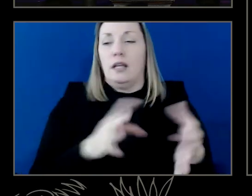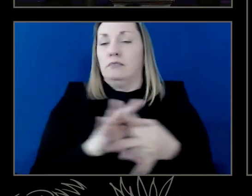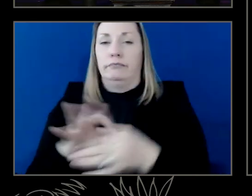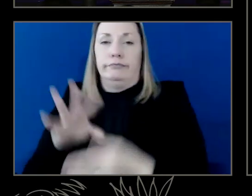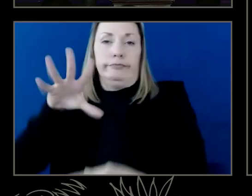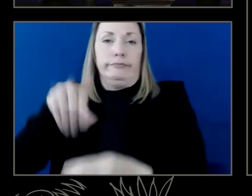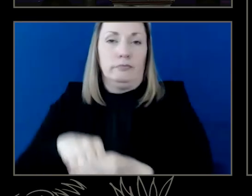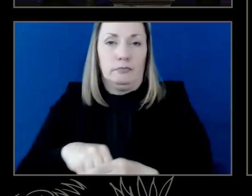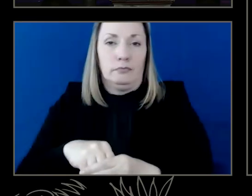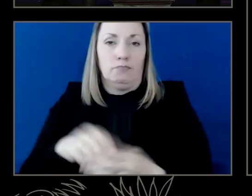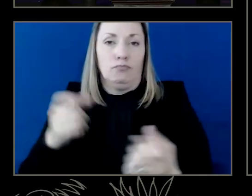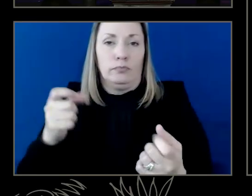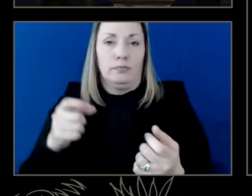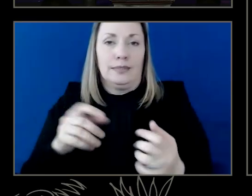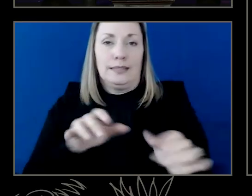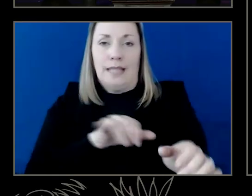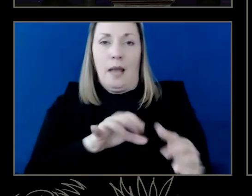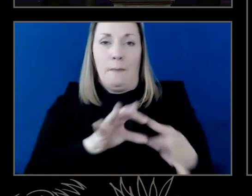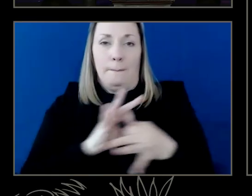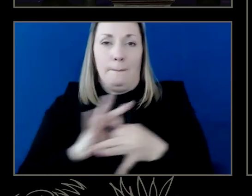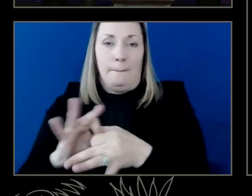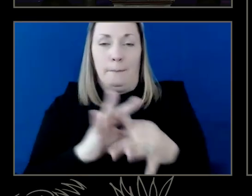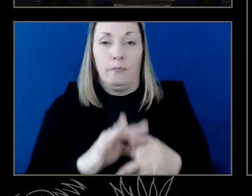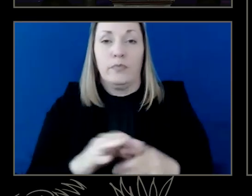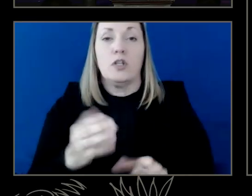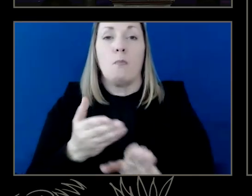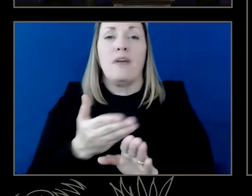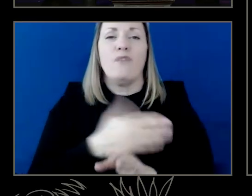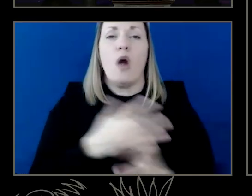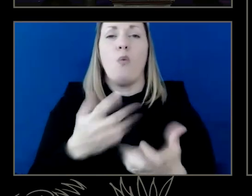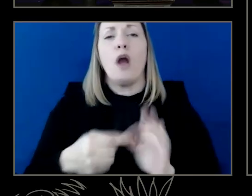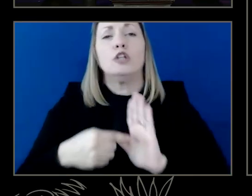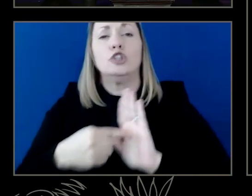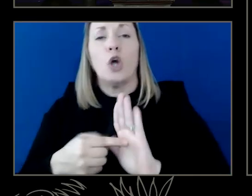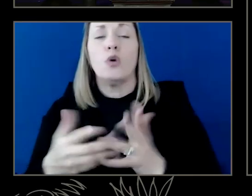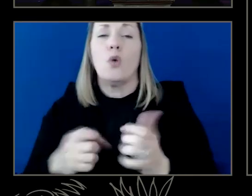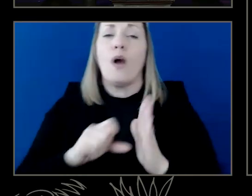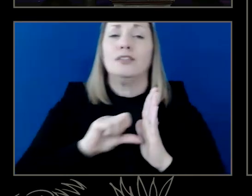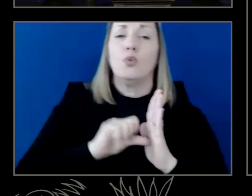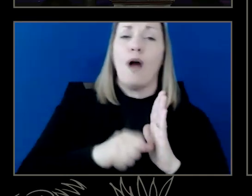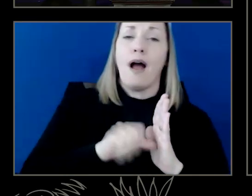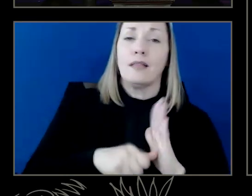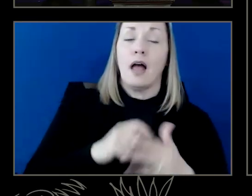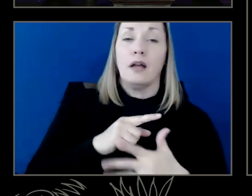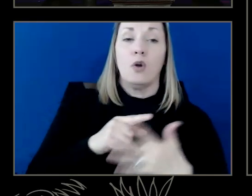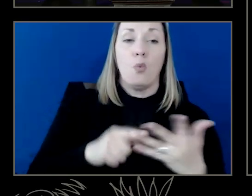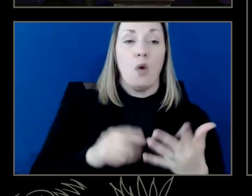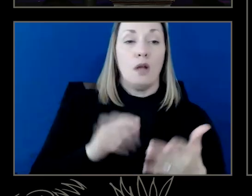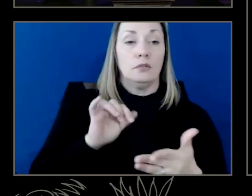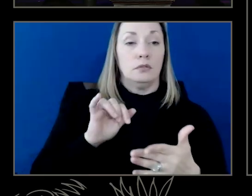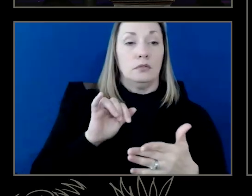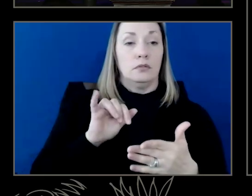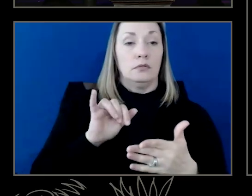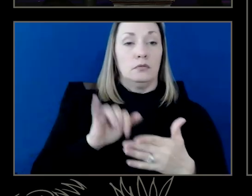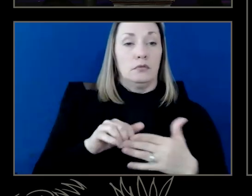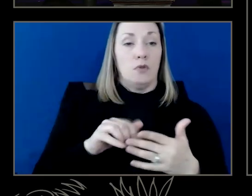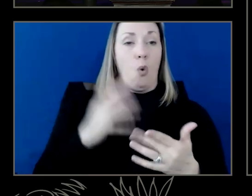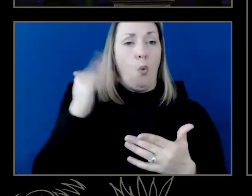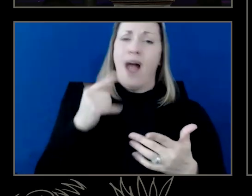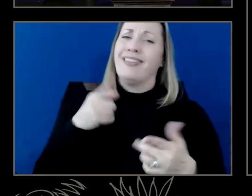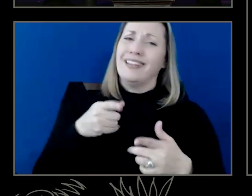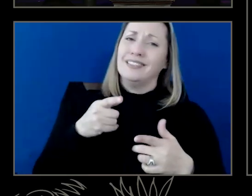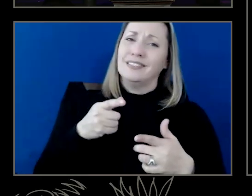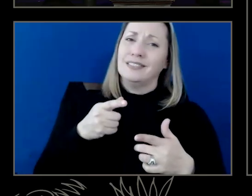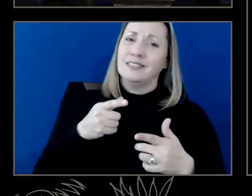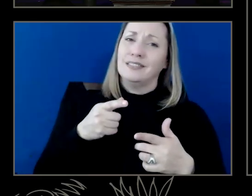Okay, so before we jump into the demo, I just want to highlight what this setup really matters,